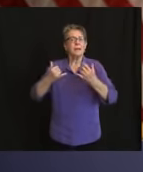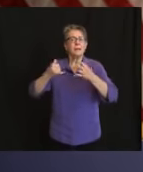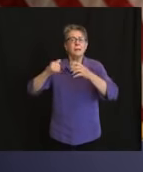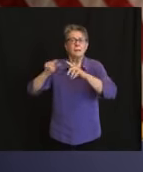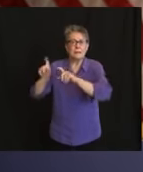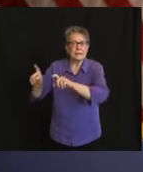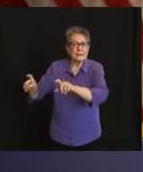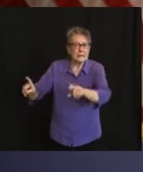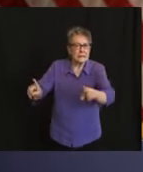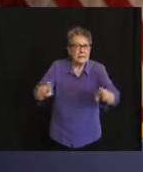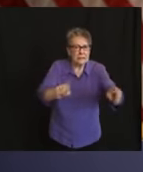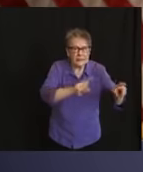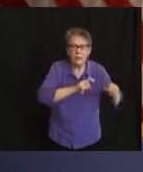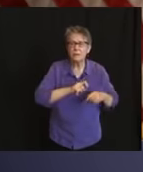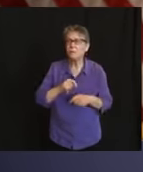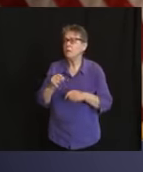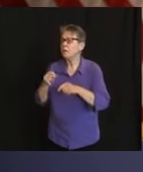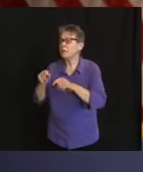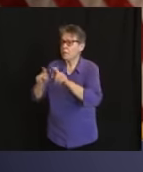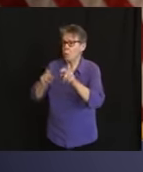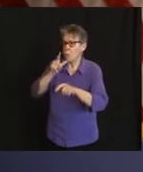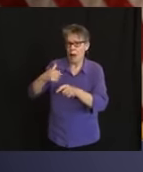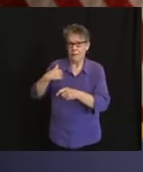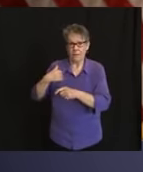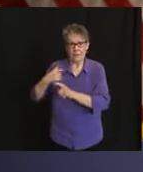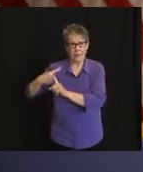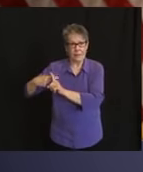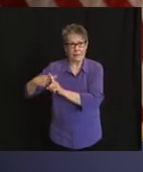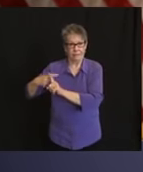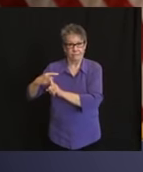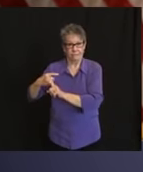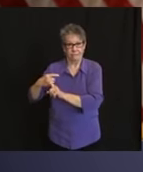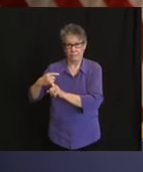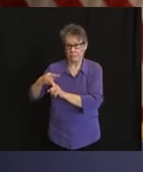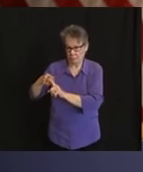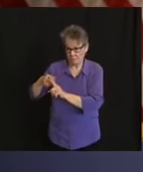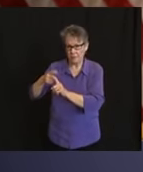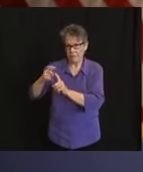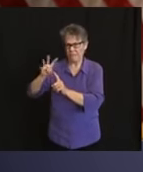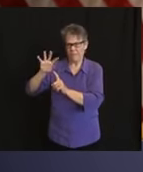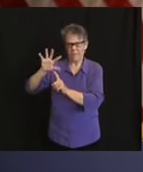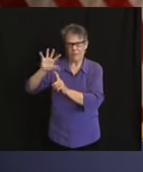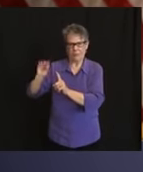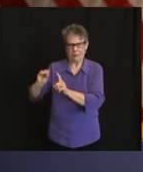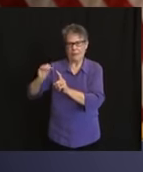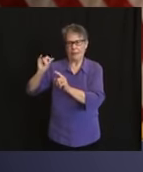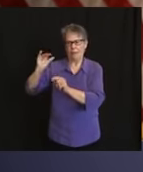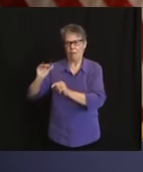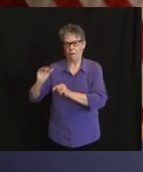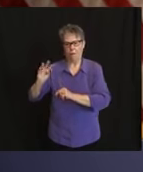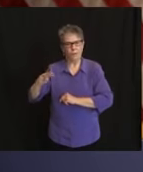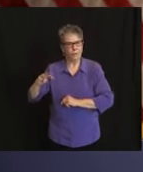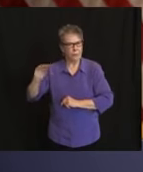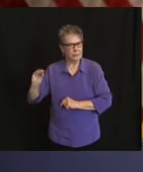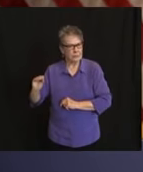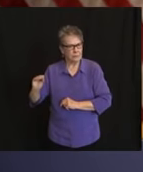people. So the technical answer is it's got to stay symptomatic. They have a